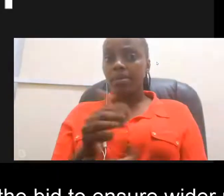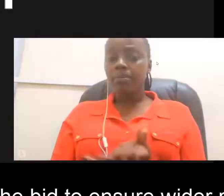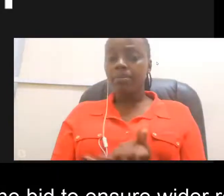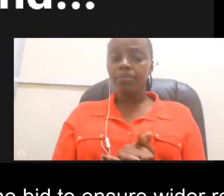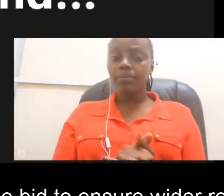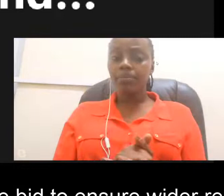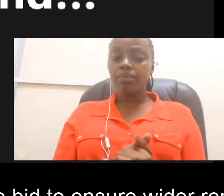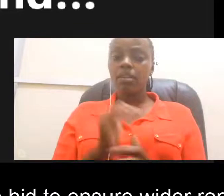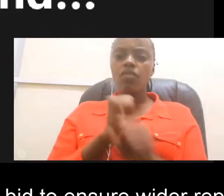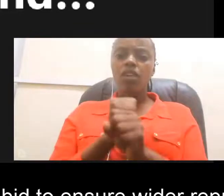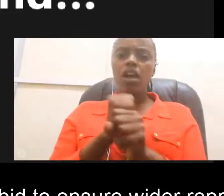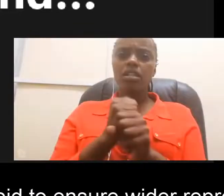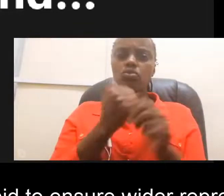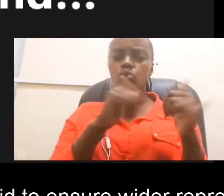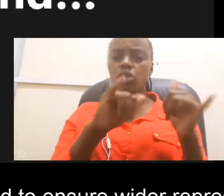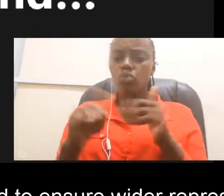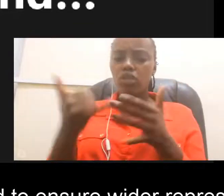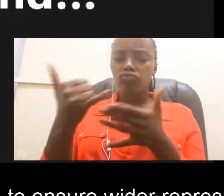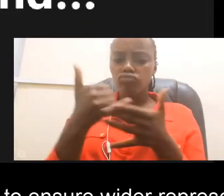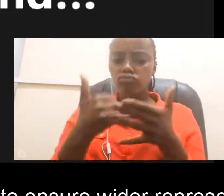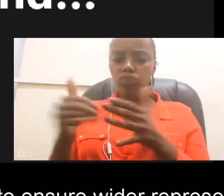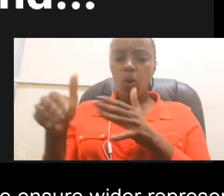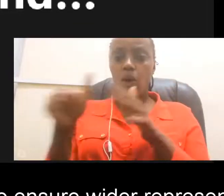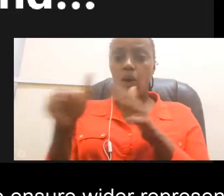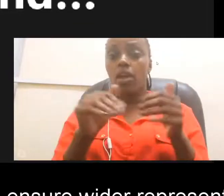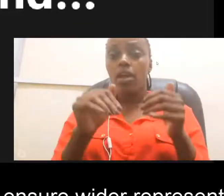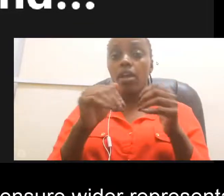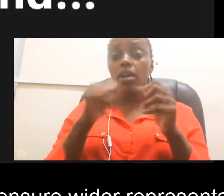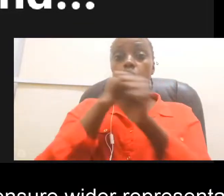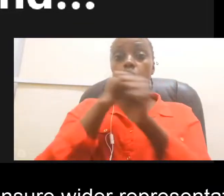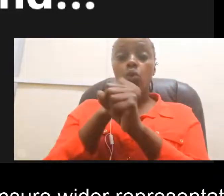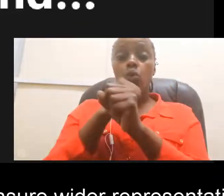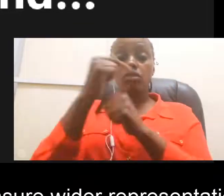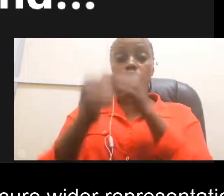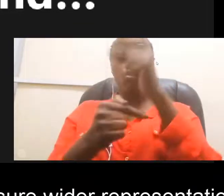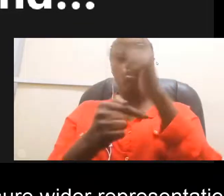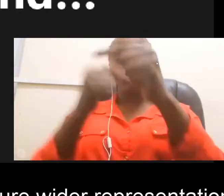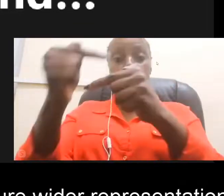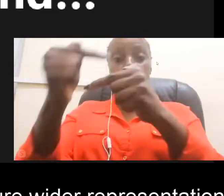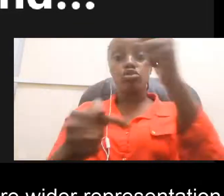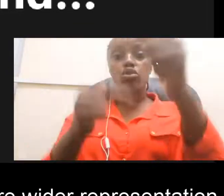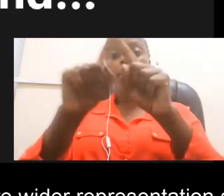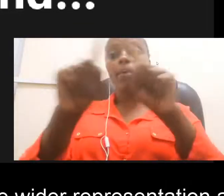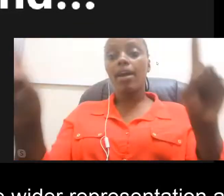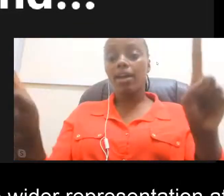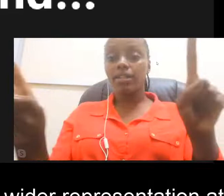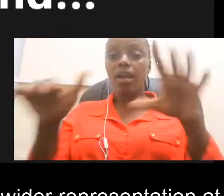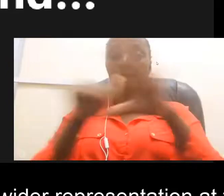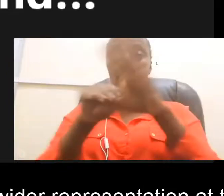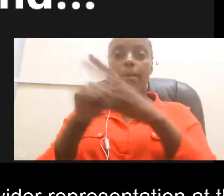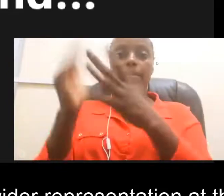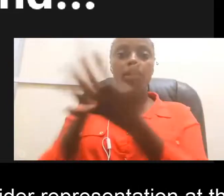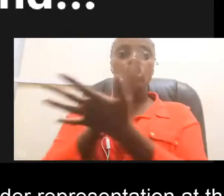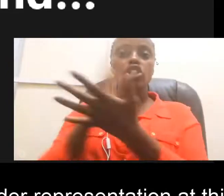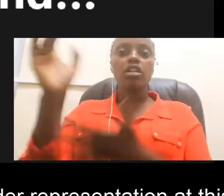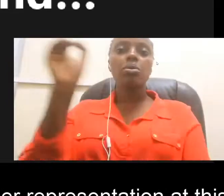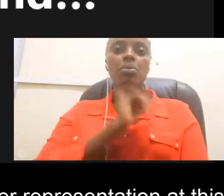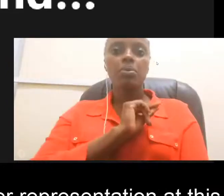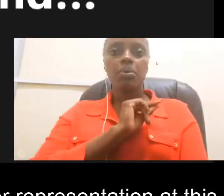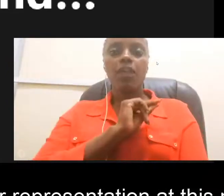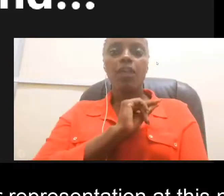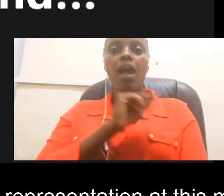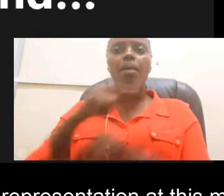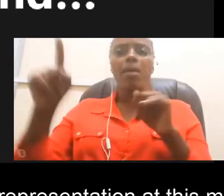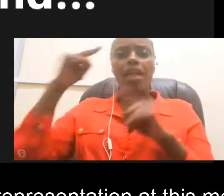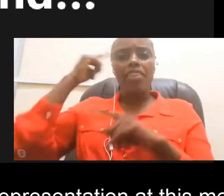a mapping tool that is work in progress, but some members had already shared, and I think it's